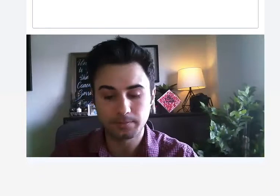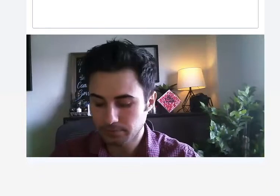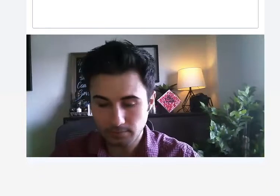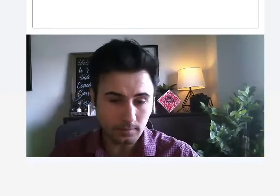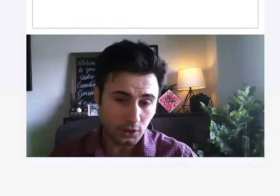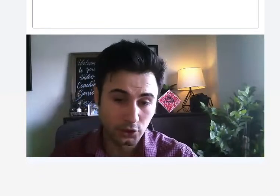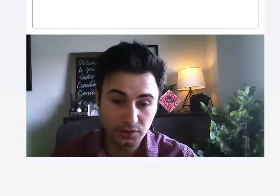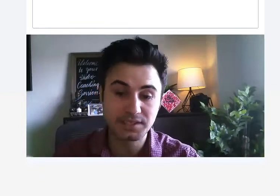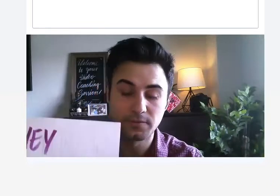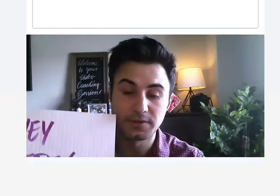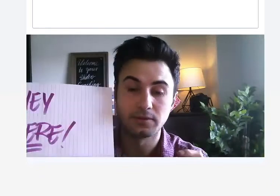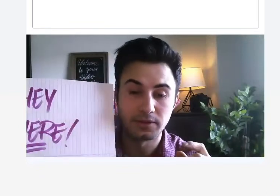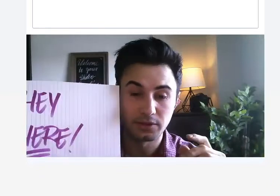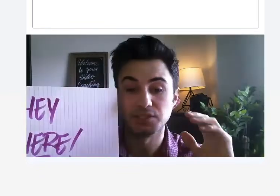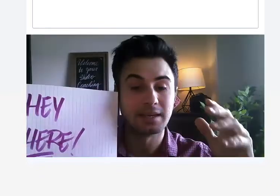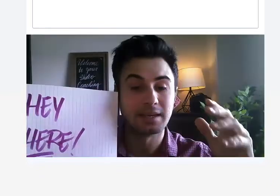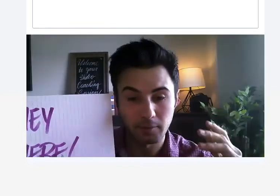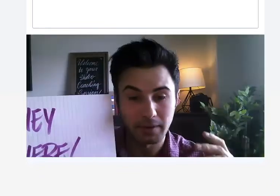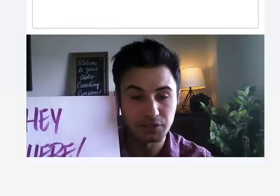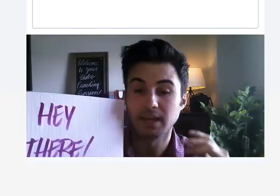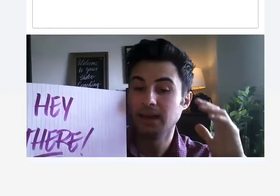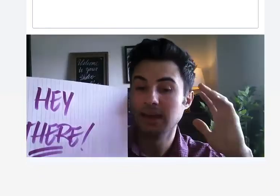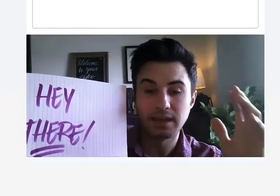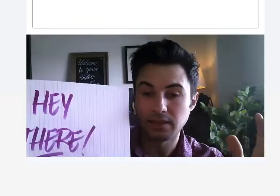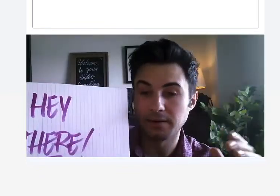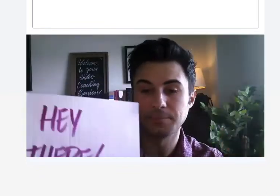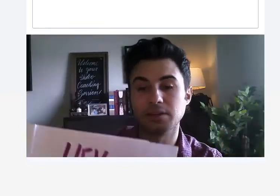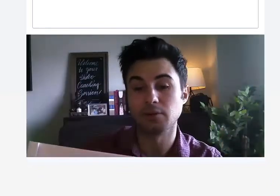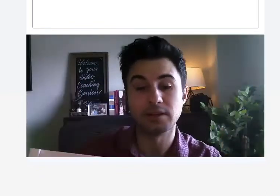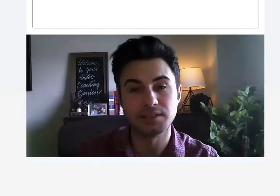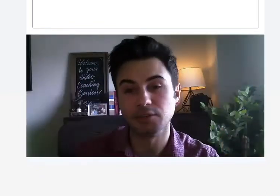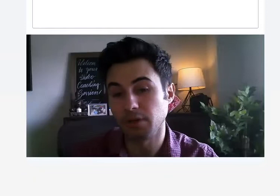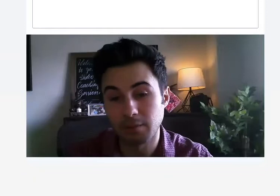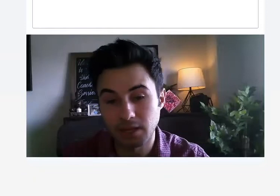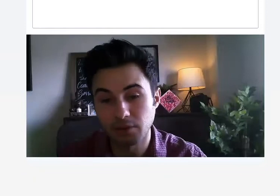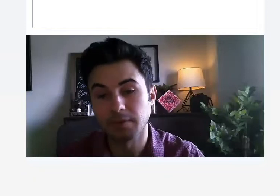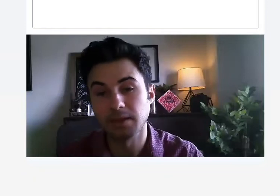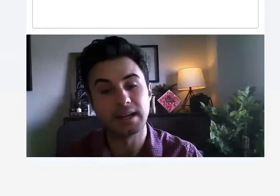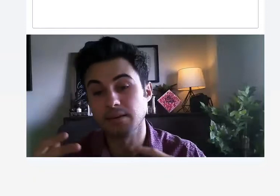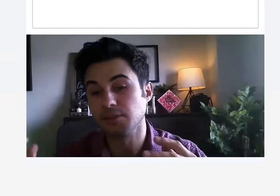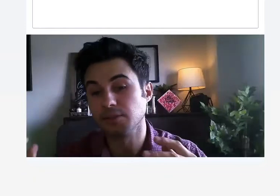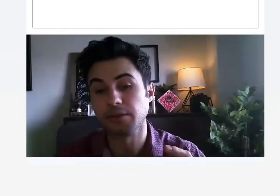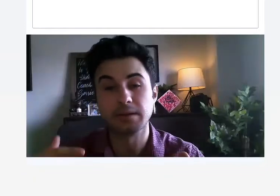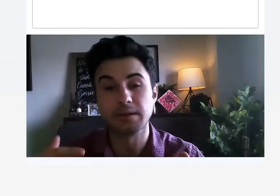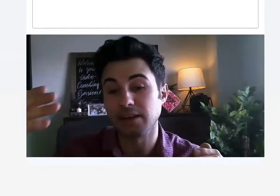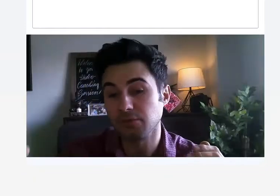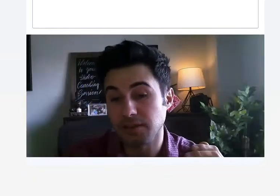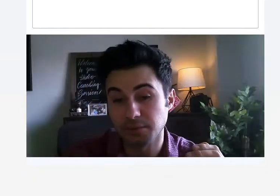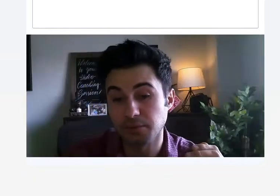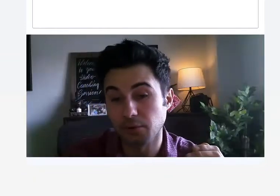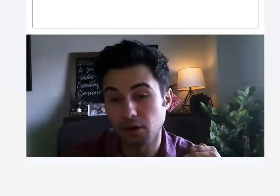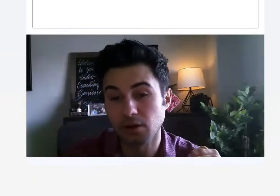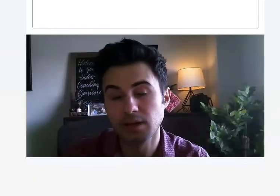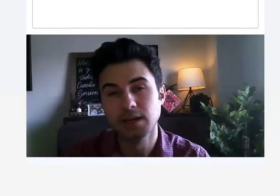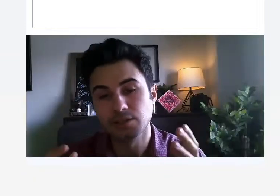customer, using selfie style videos just to get more information, like, hey there, it's great to see you're booking a meeting with me. I'd love to learn XYZ